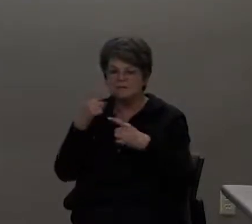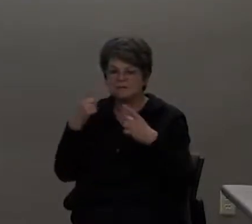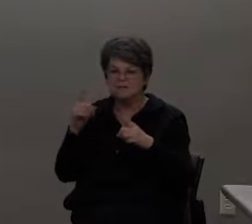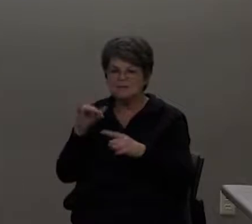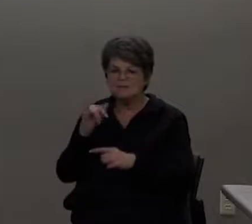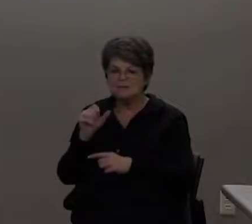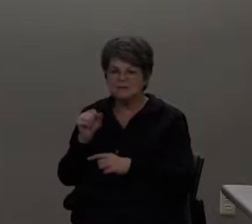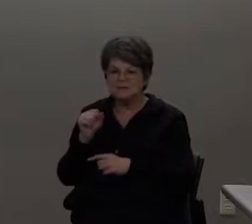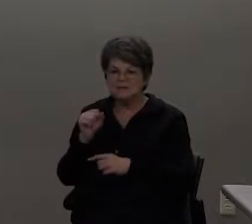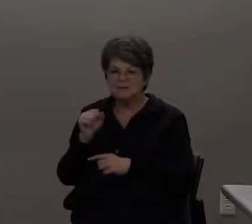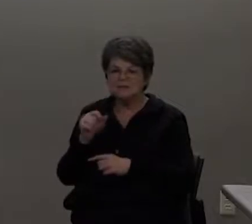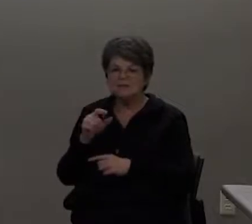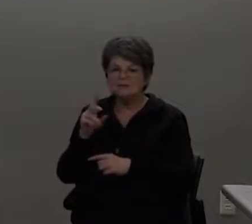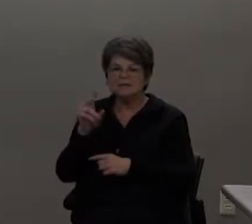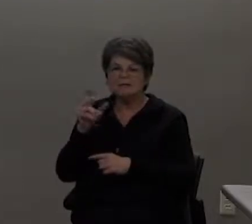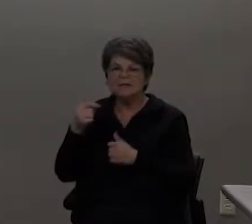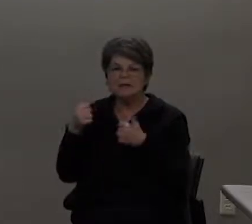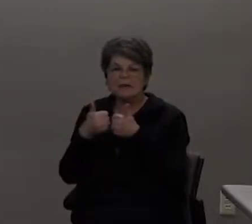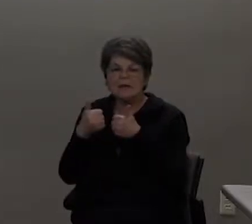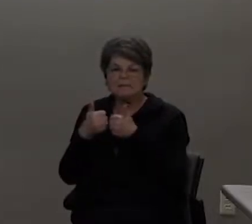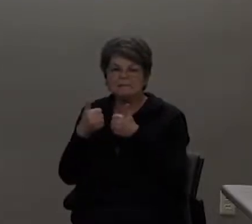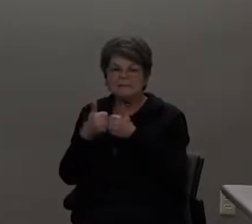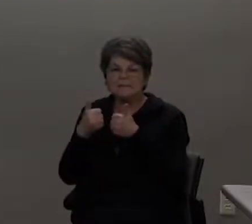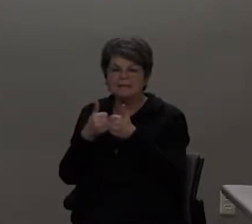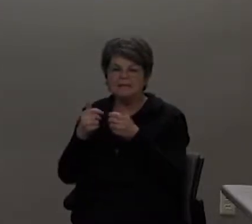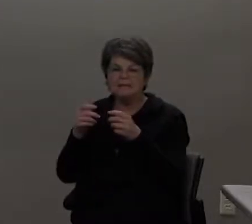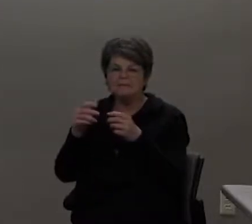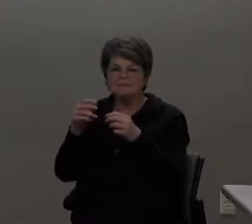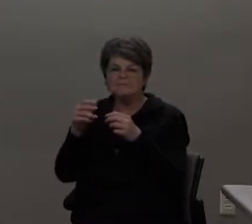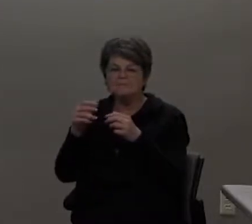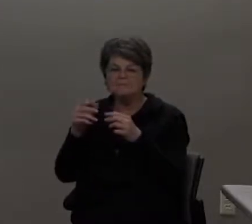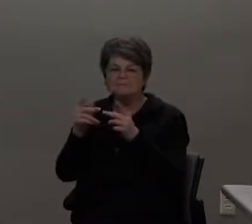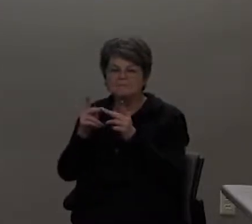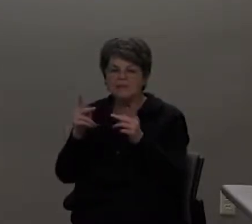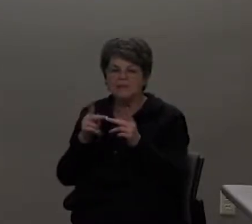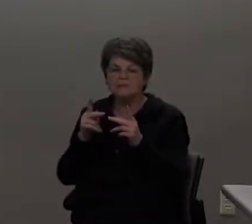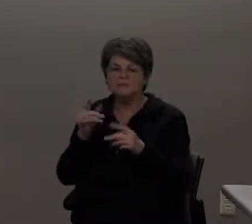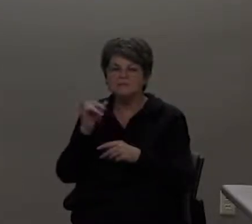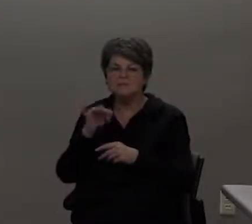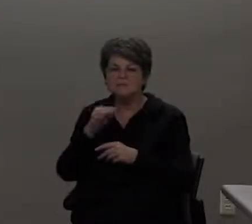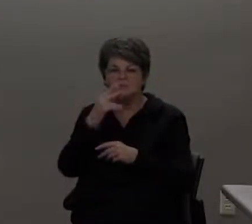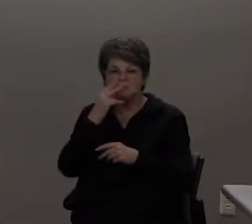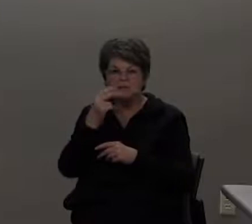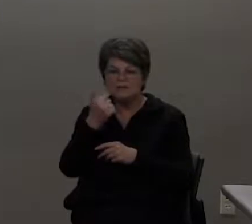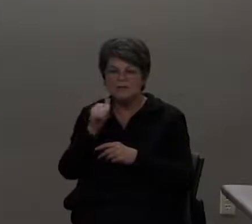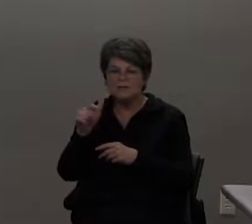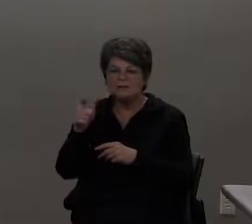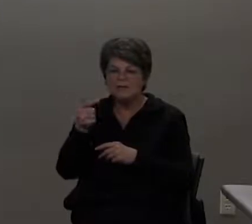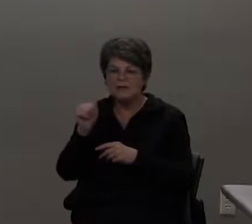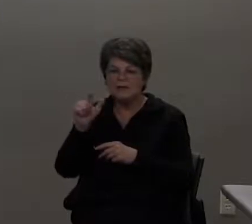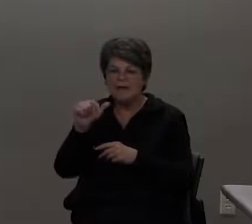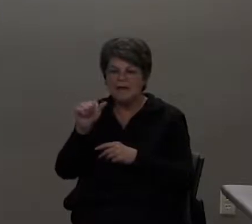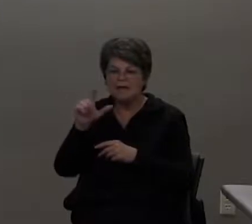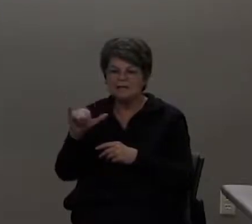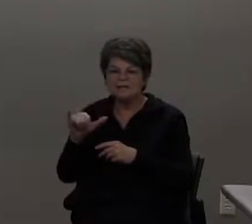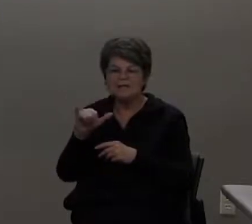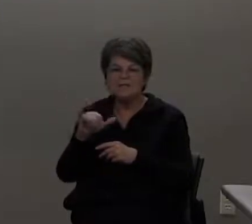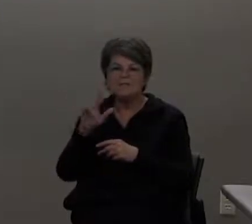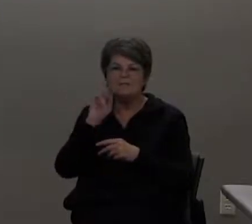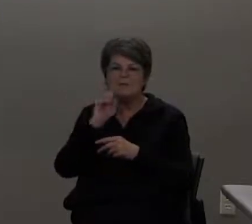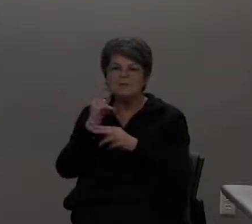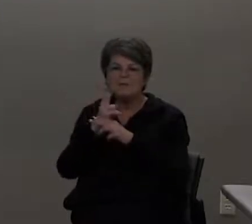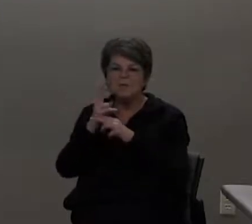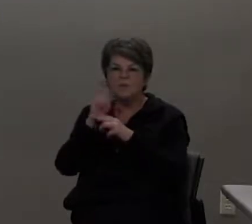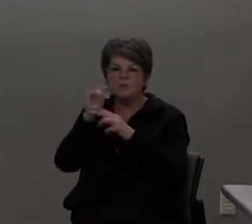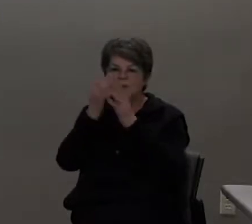is virtual reality gaming facilities. You go in, you know, if you see any of those Galaxy, Samsung commercials where people wearing